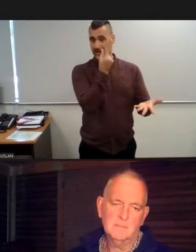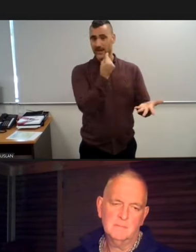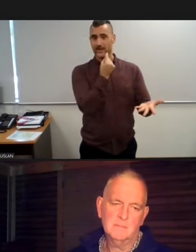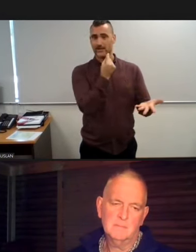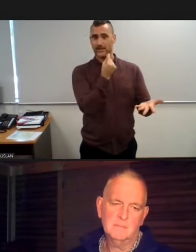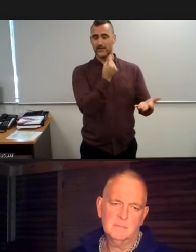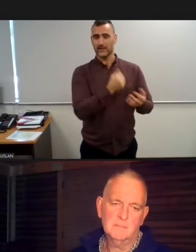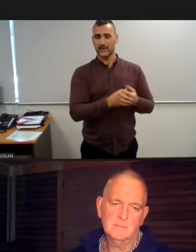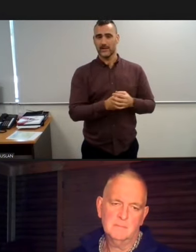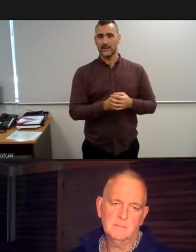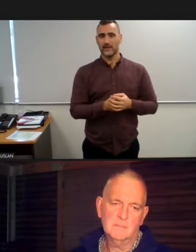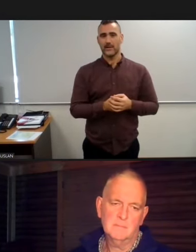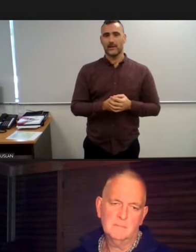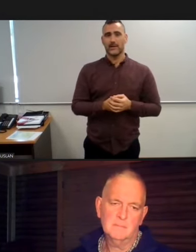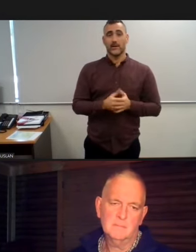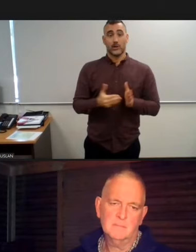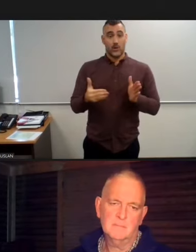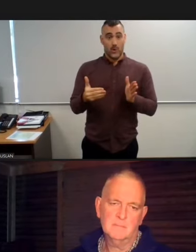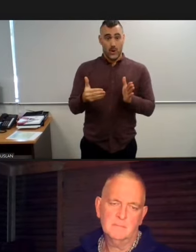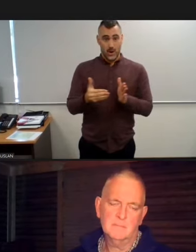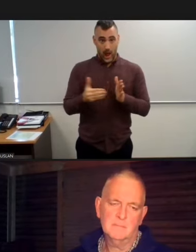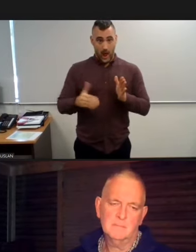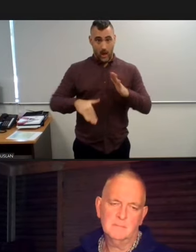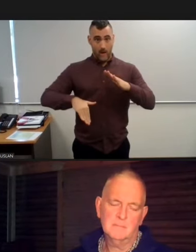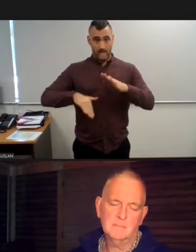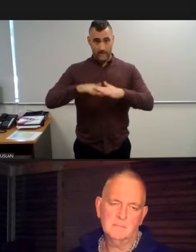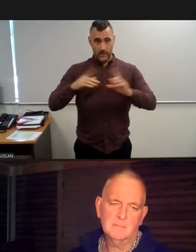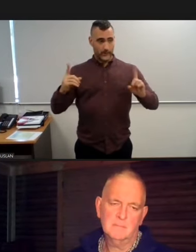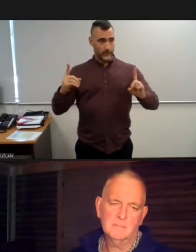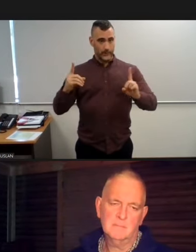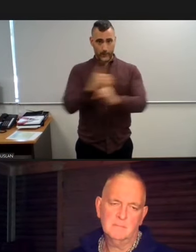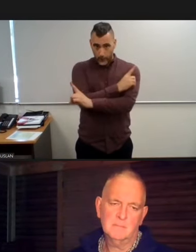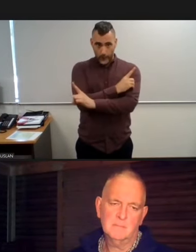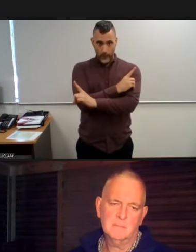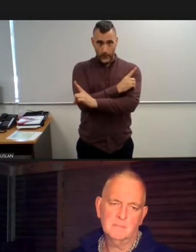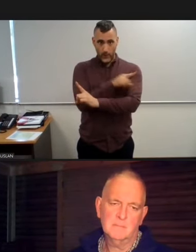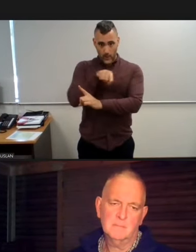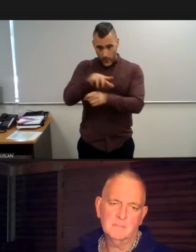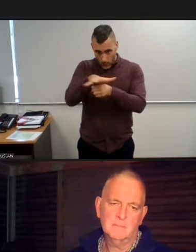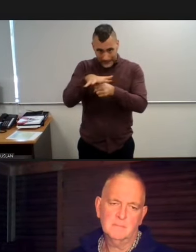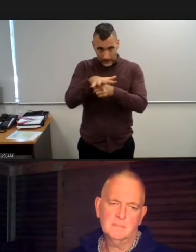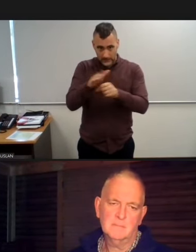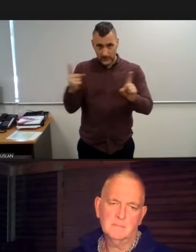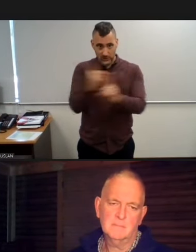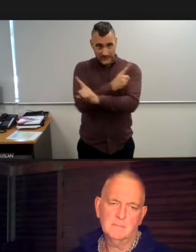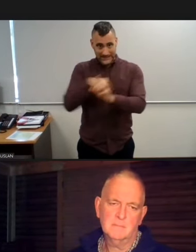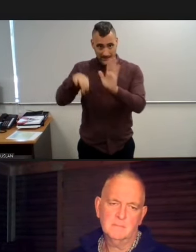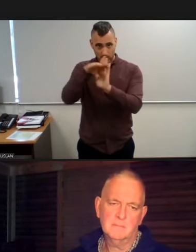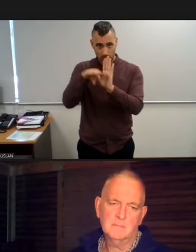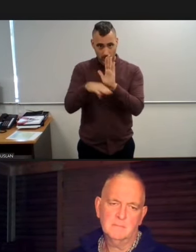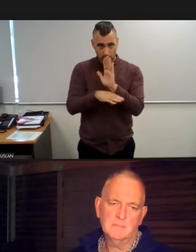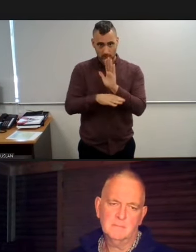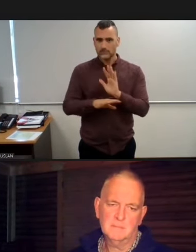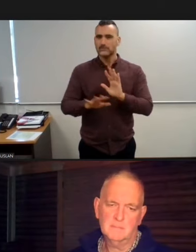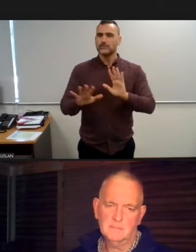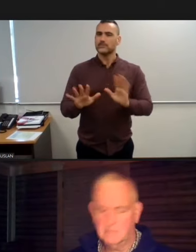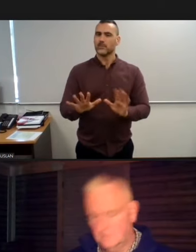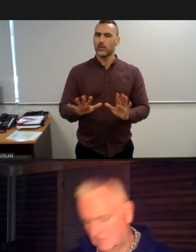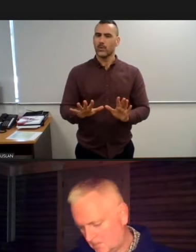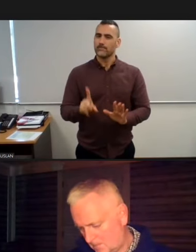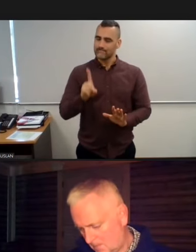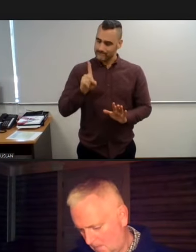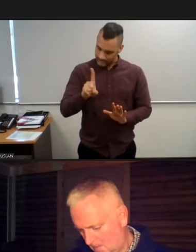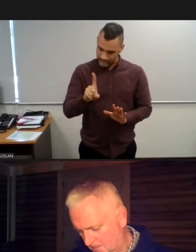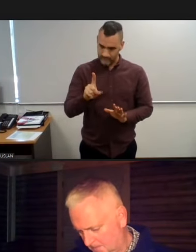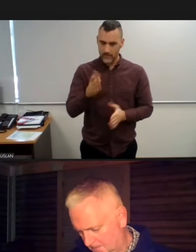there isn't that immediate change in service delivery arrangements in the restricted suburbs. But obviously, having said that, it's incredibly important